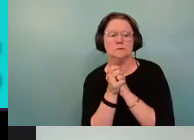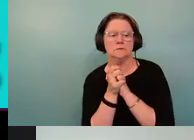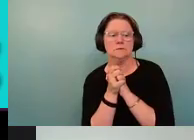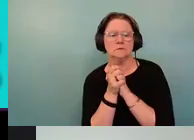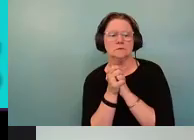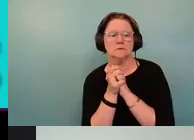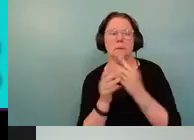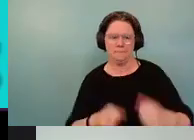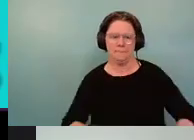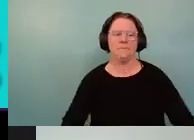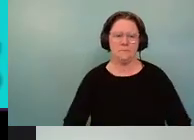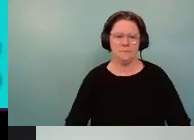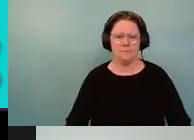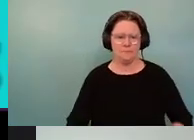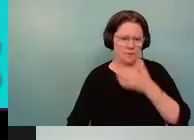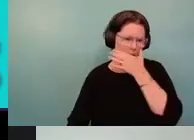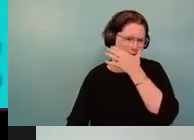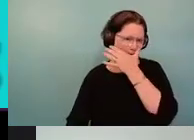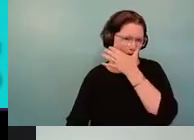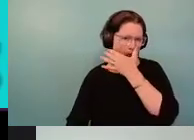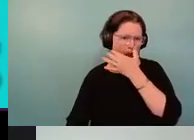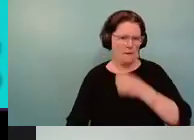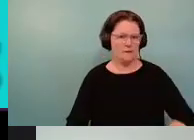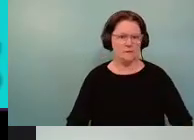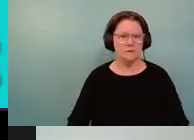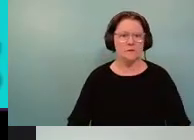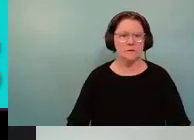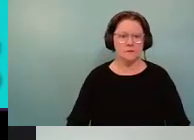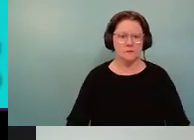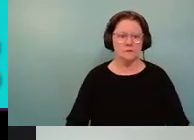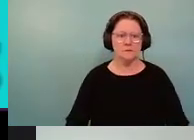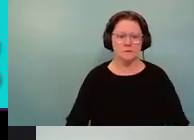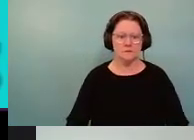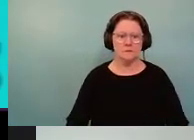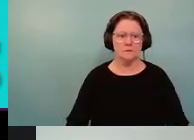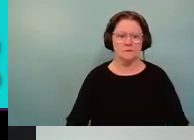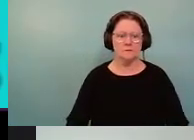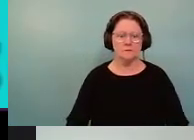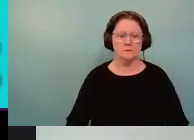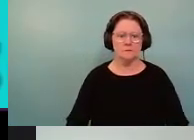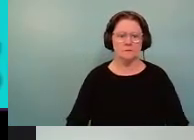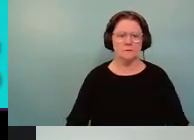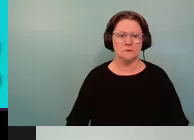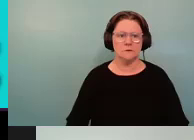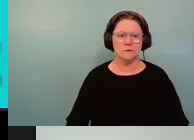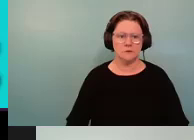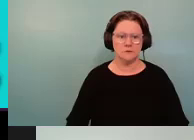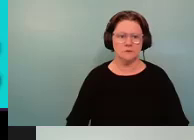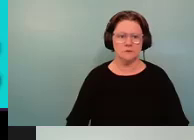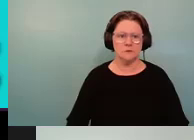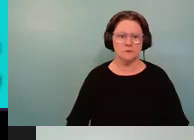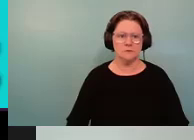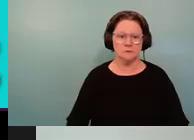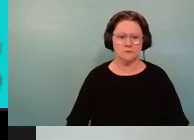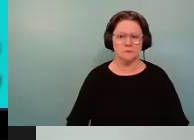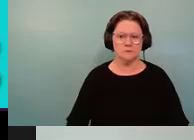Through history, people with physical and mental disabilities have been abandoned at birth, banished from society,